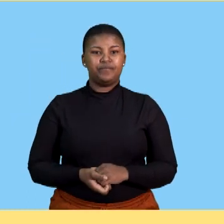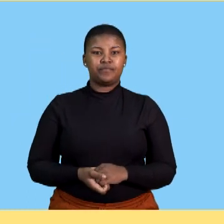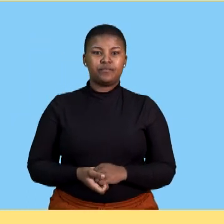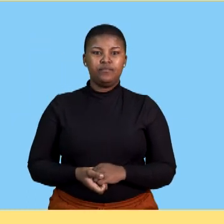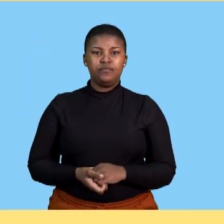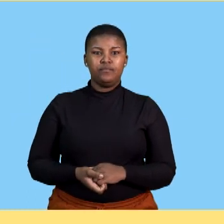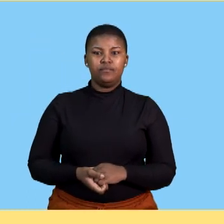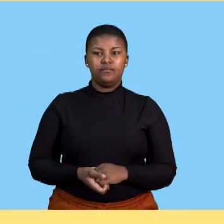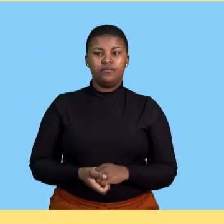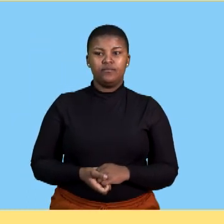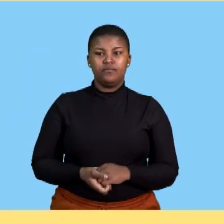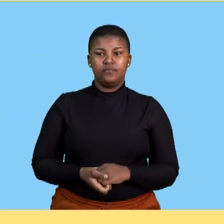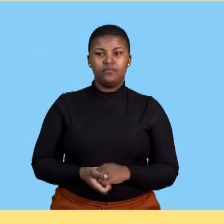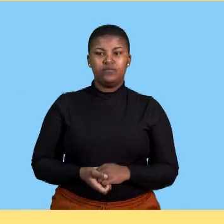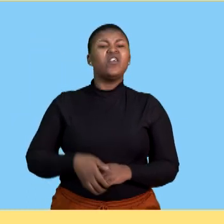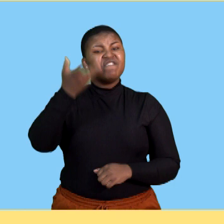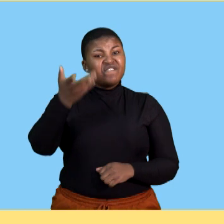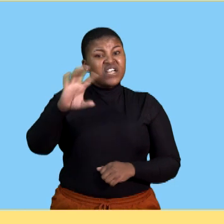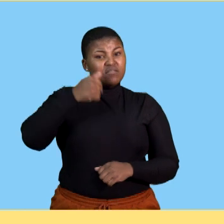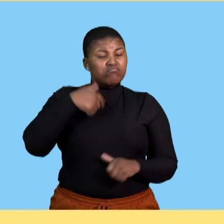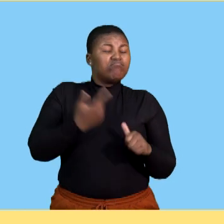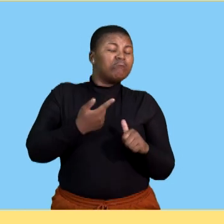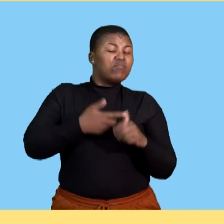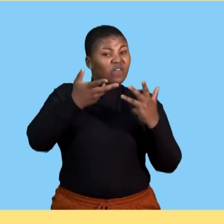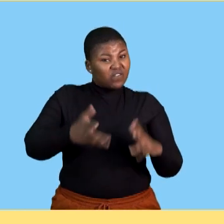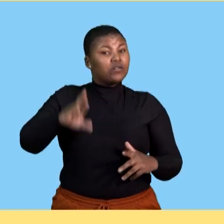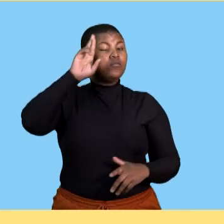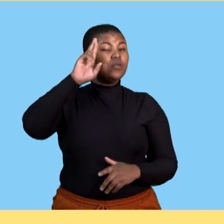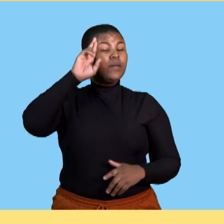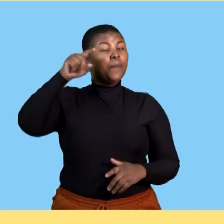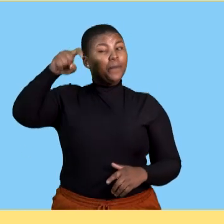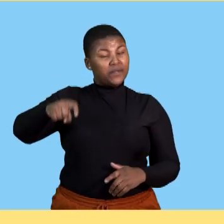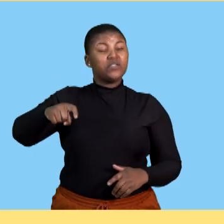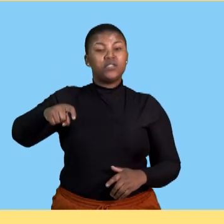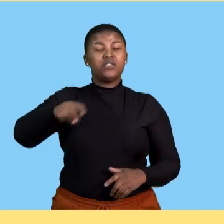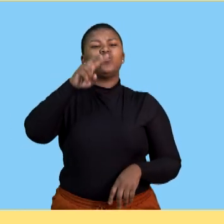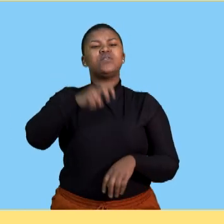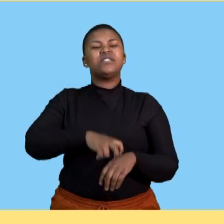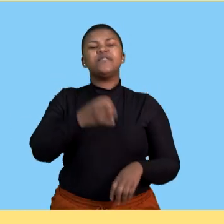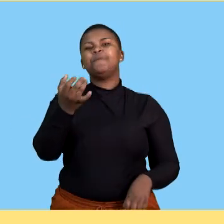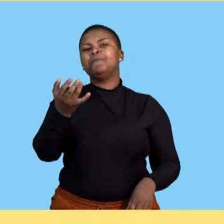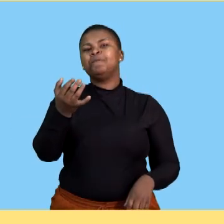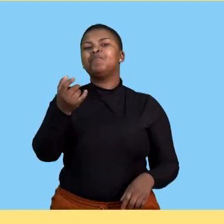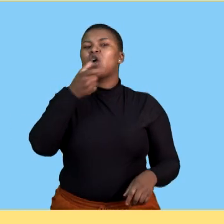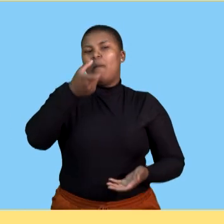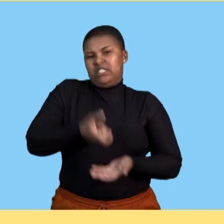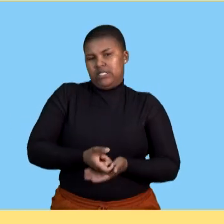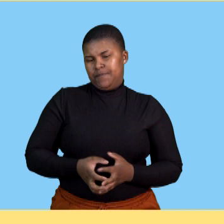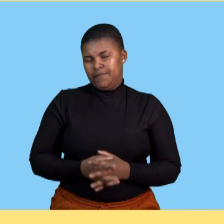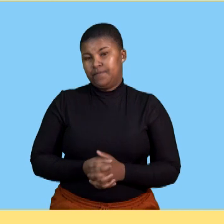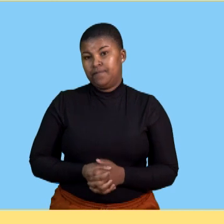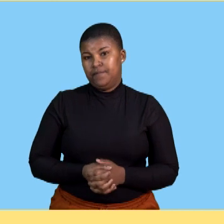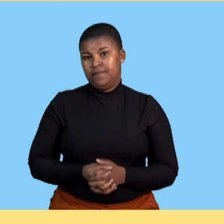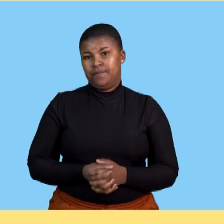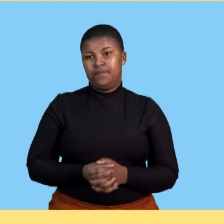8.1%. After I have calculated, remember, you need to then comment. And